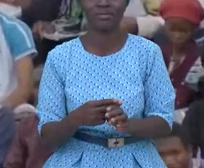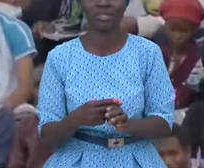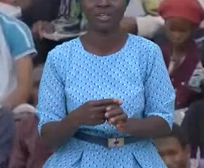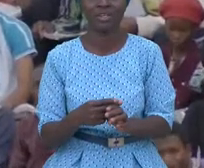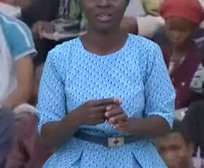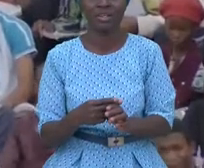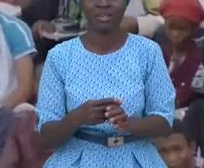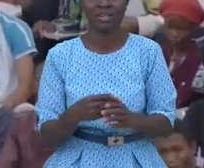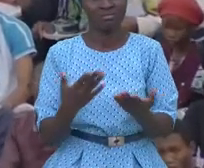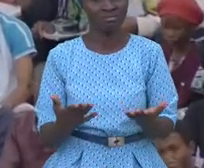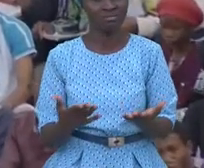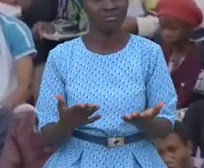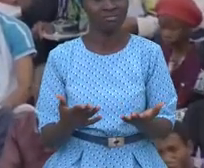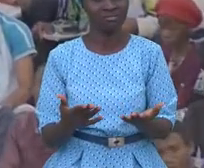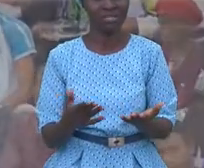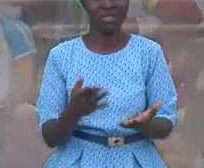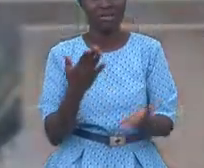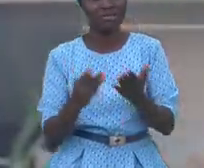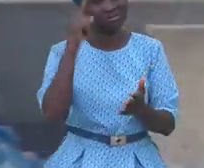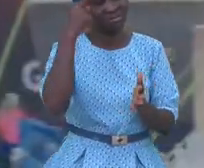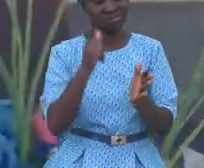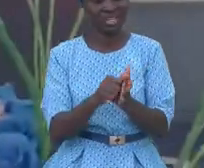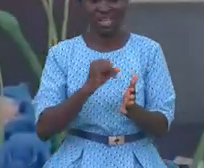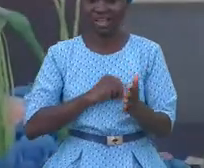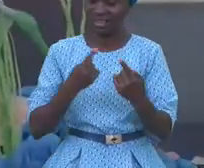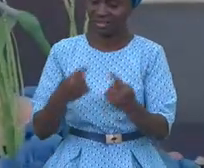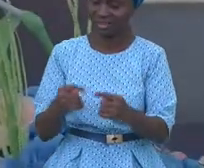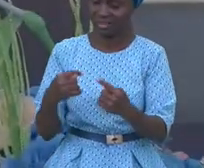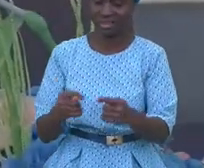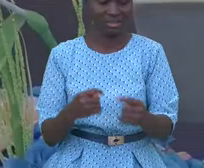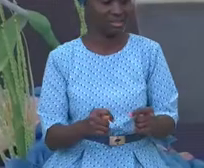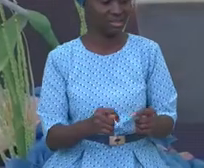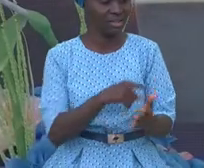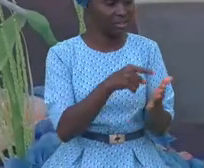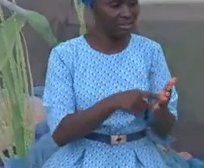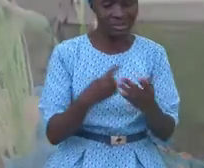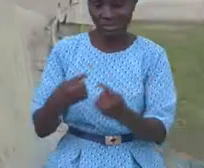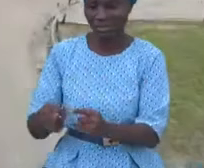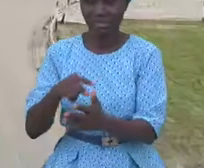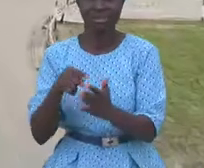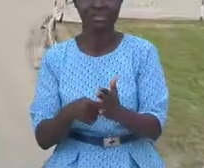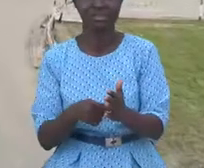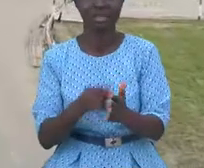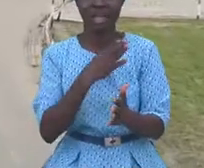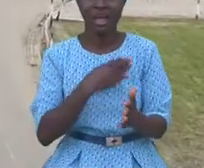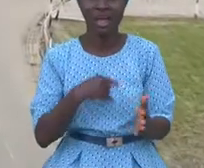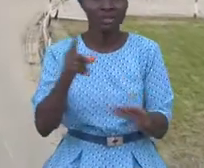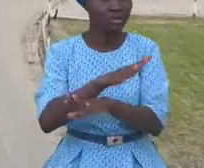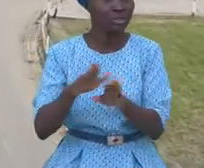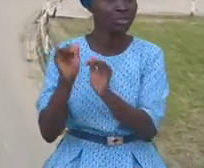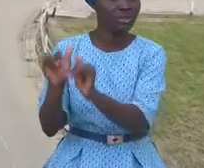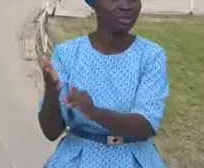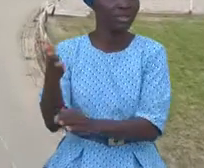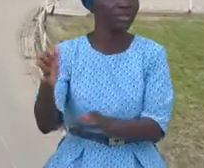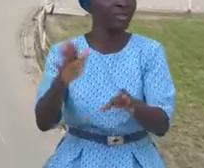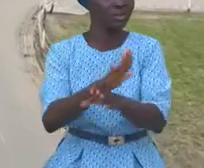I tried this and I didn't stay there long enough to produce fruit. Then I get out of there,